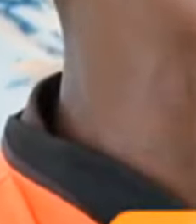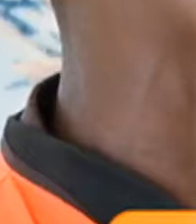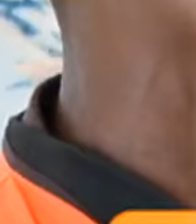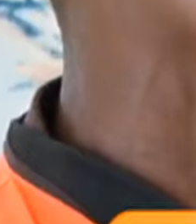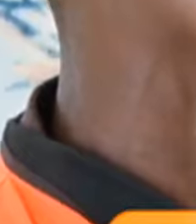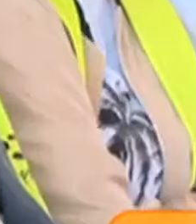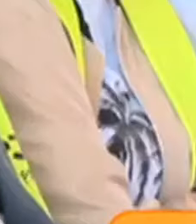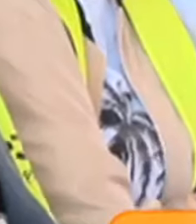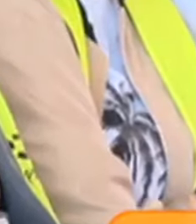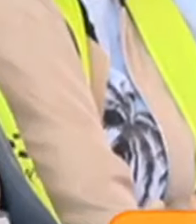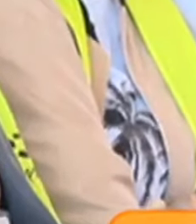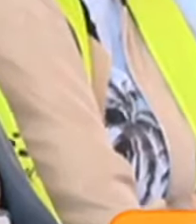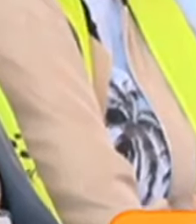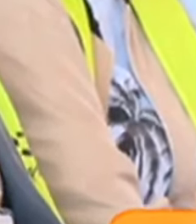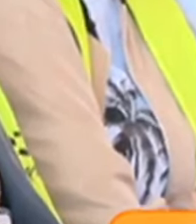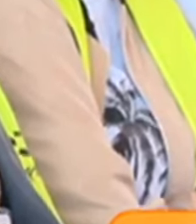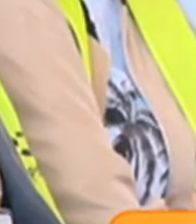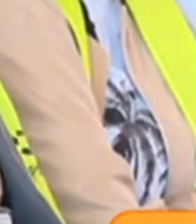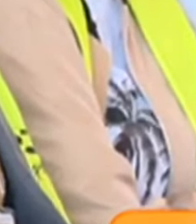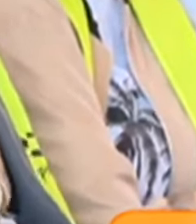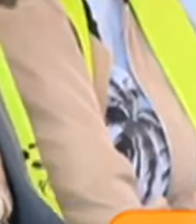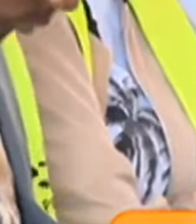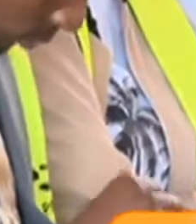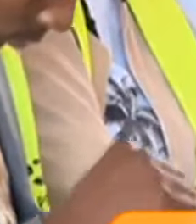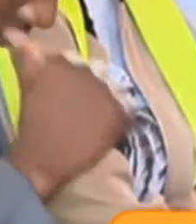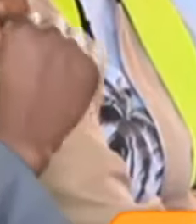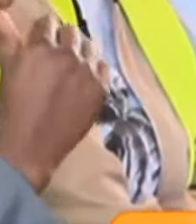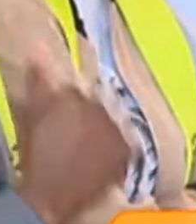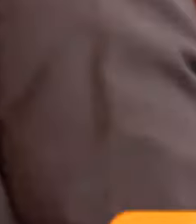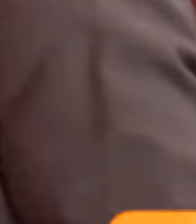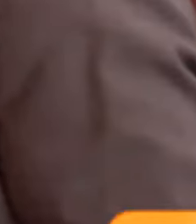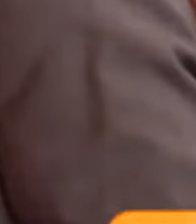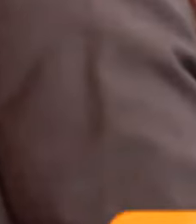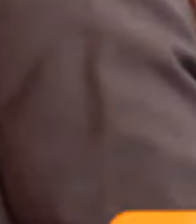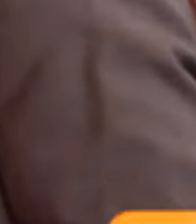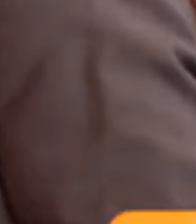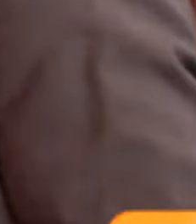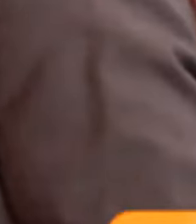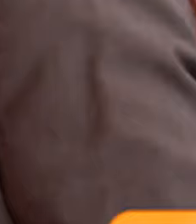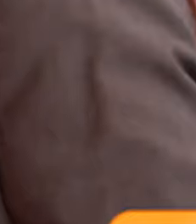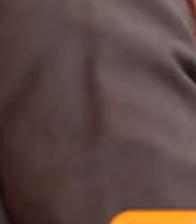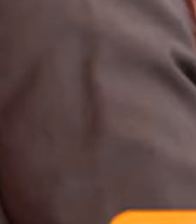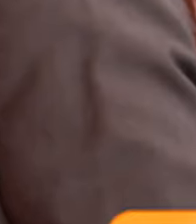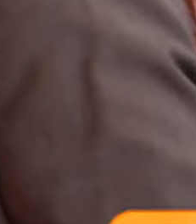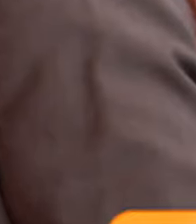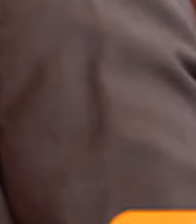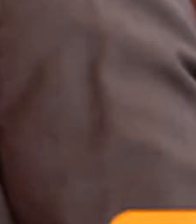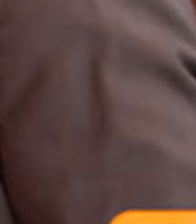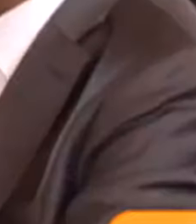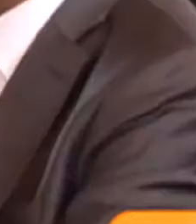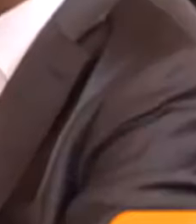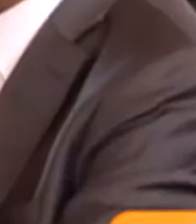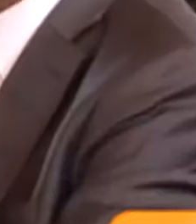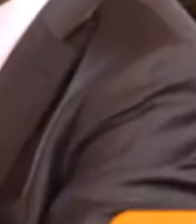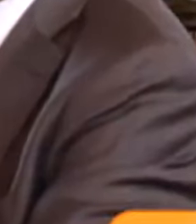act still falls short of addressing the how in bringing into the fold the non-salaried Kenyans to pay the levy.